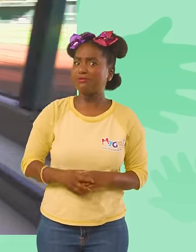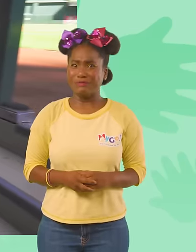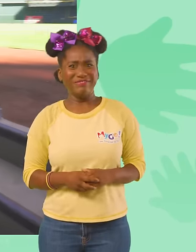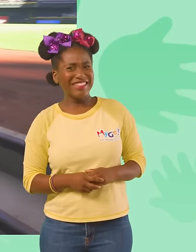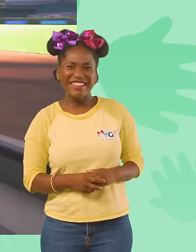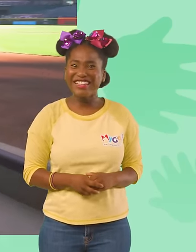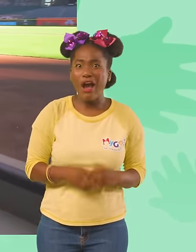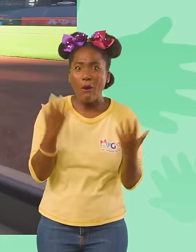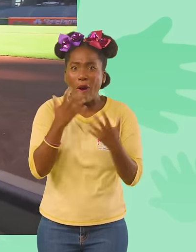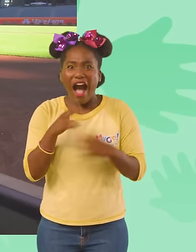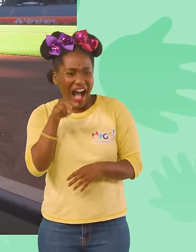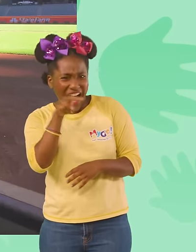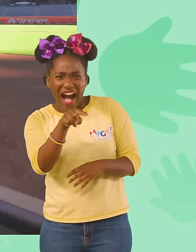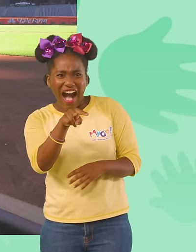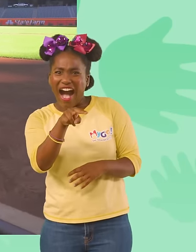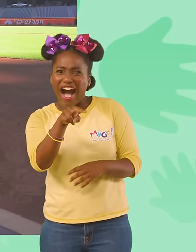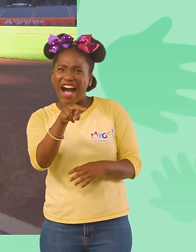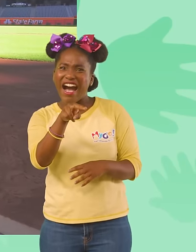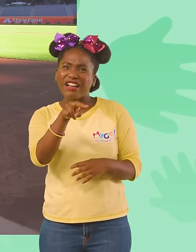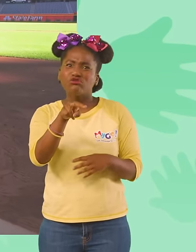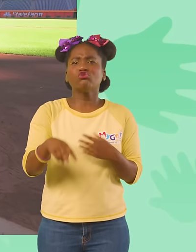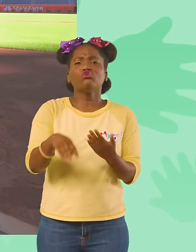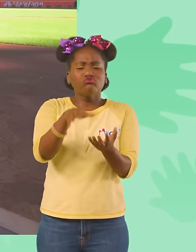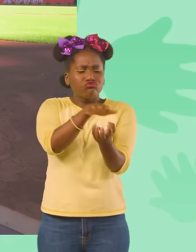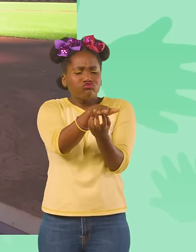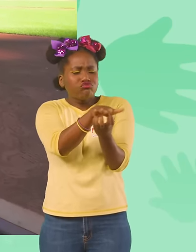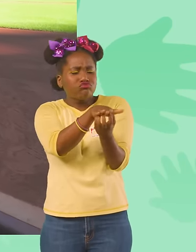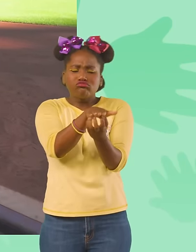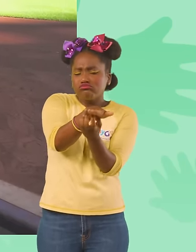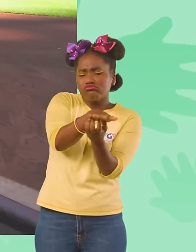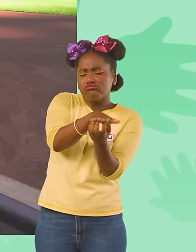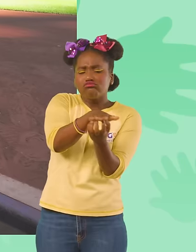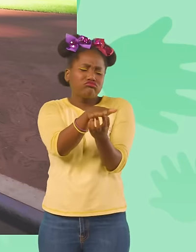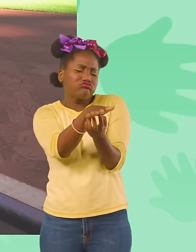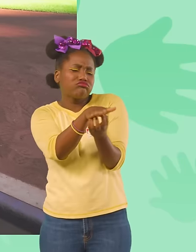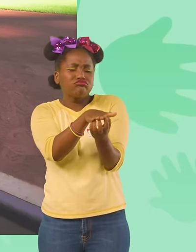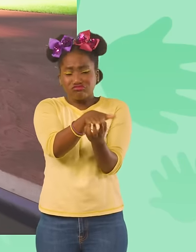Whoa! Look! Let's clean off our shoes.